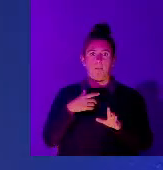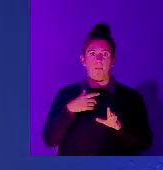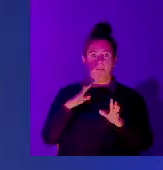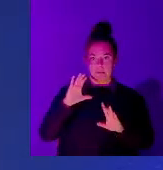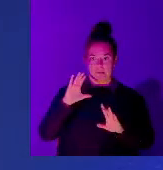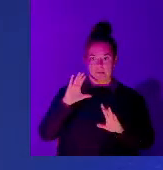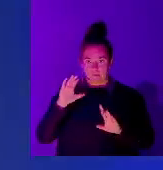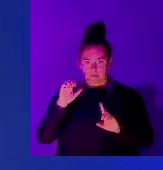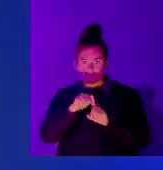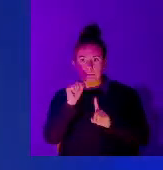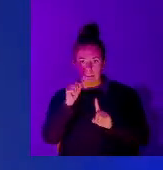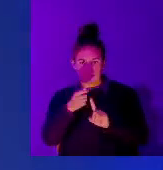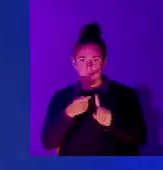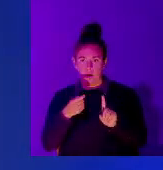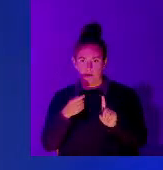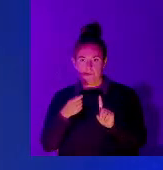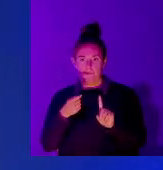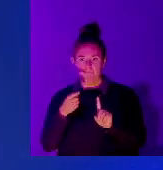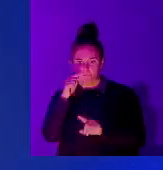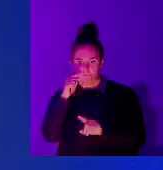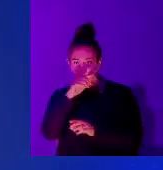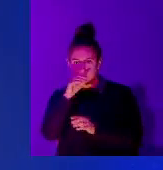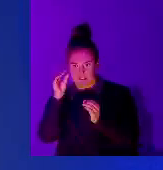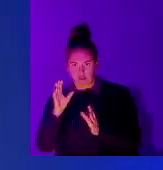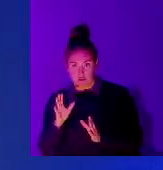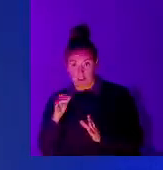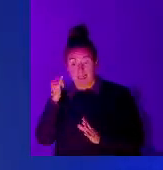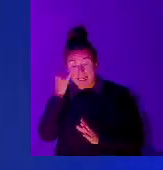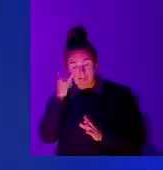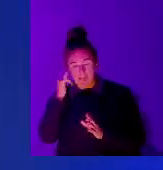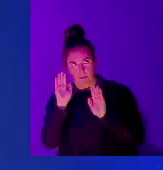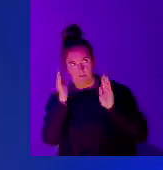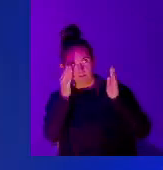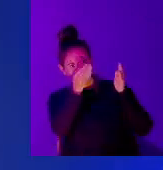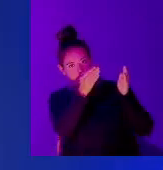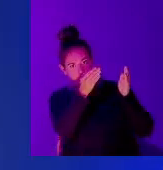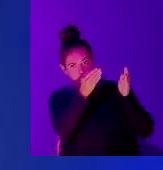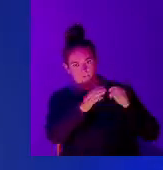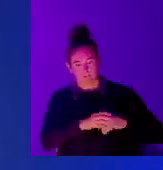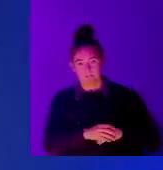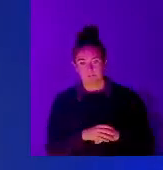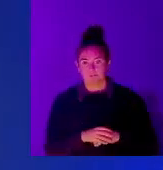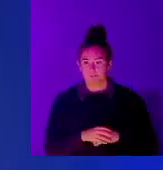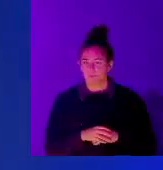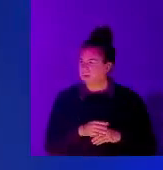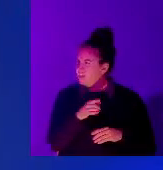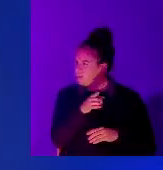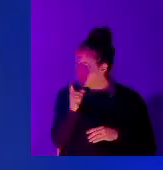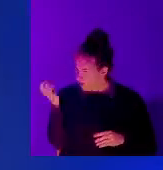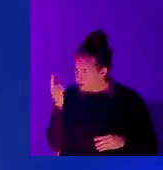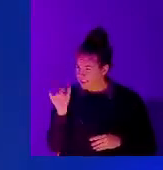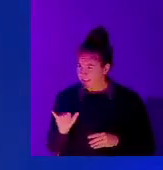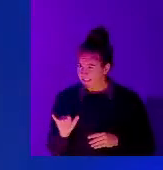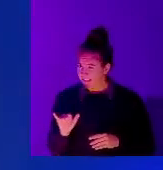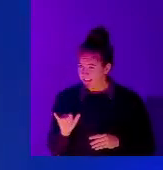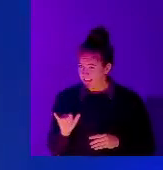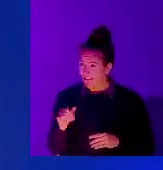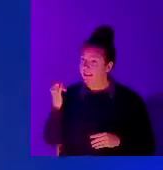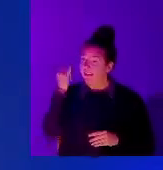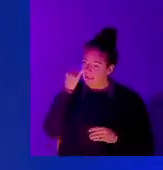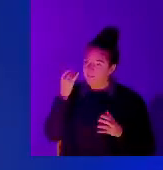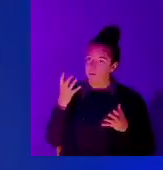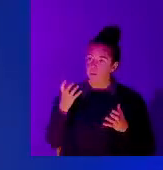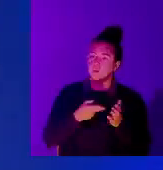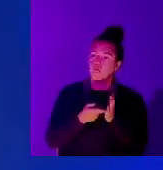if we look to Him to do so. Do you really understand that? If you want the truth, you